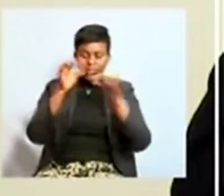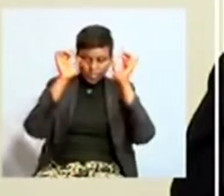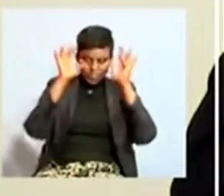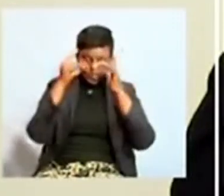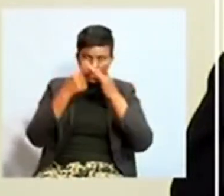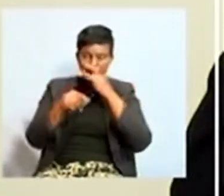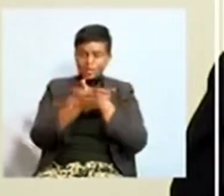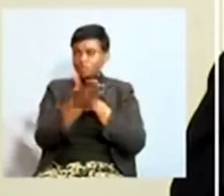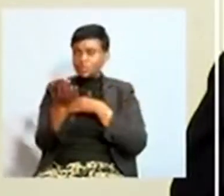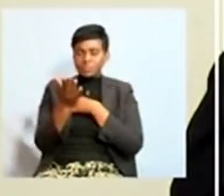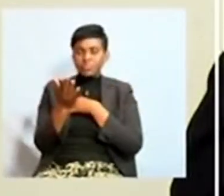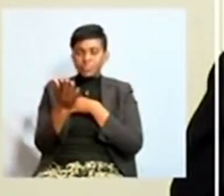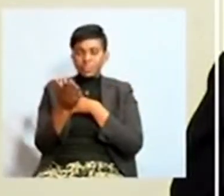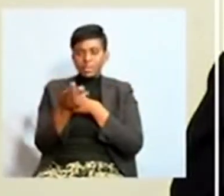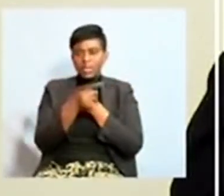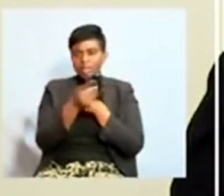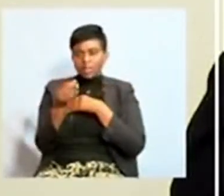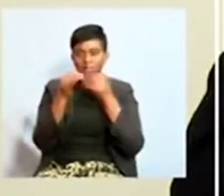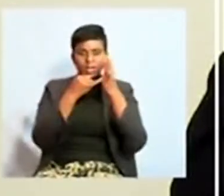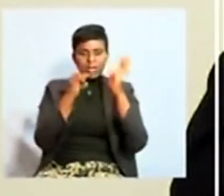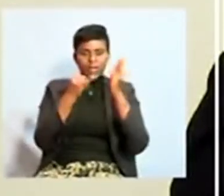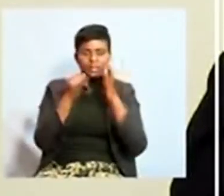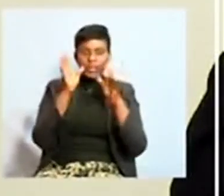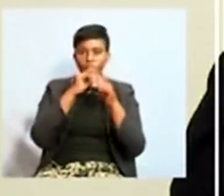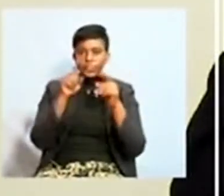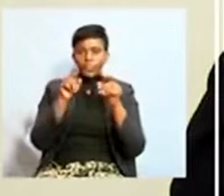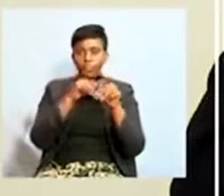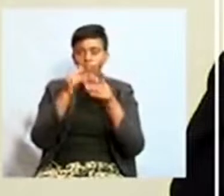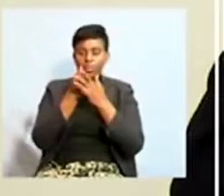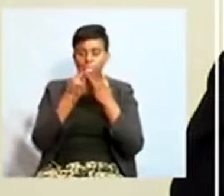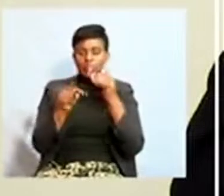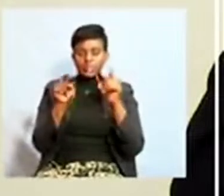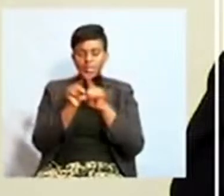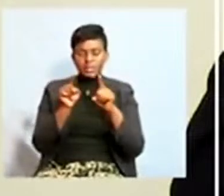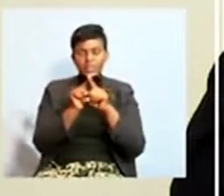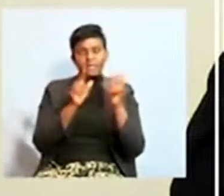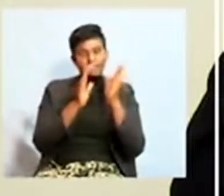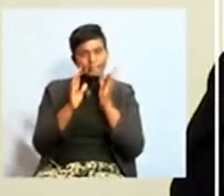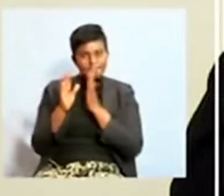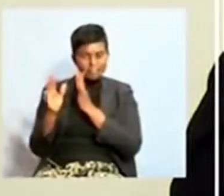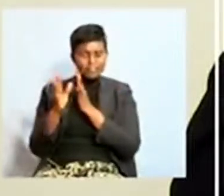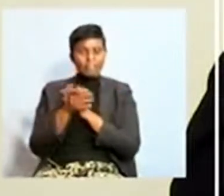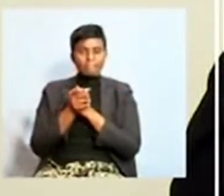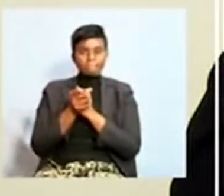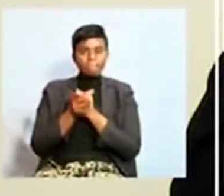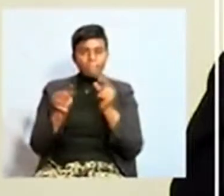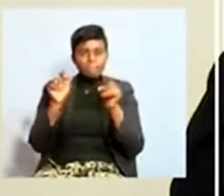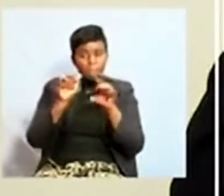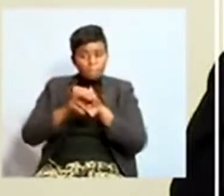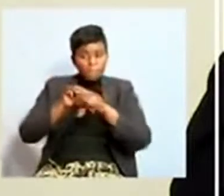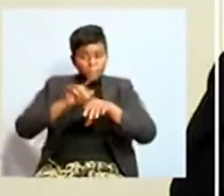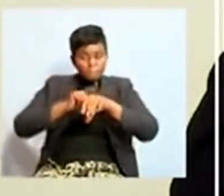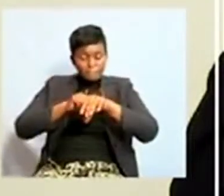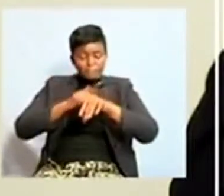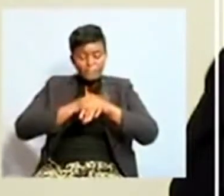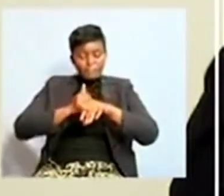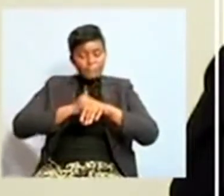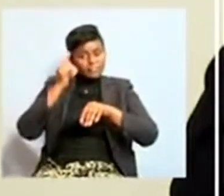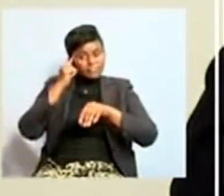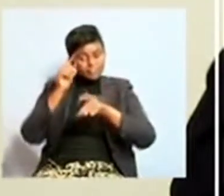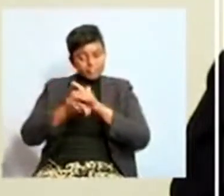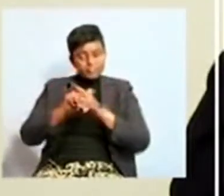that were identified was the legislation at the time. I think that was